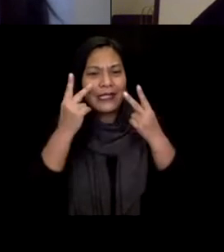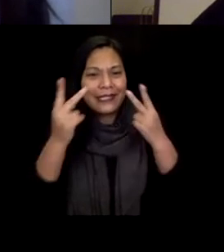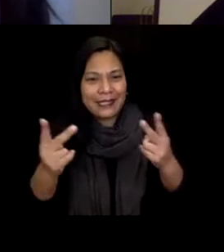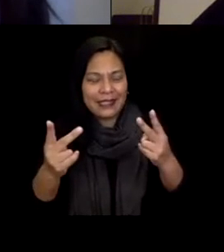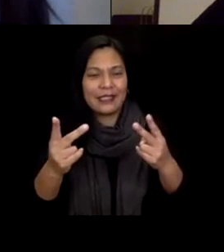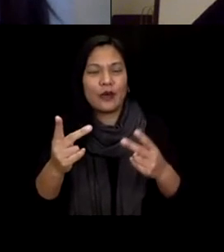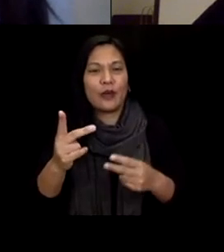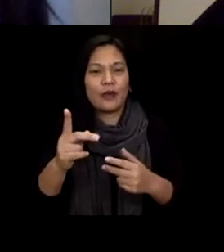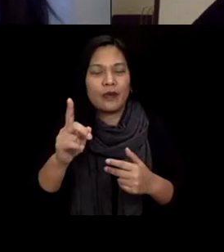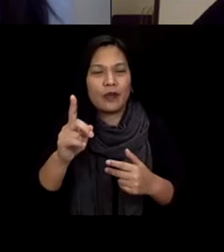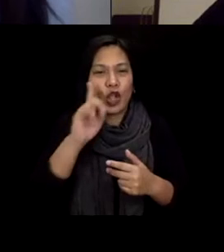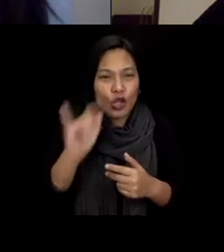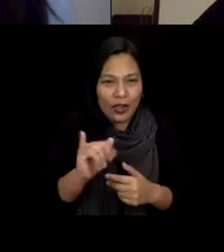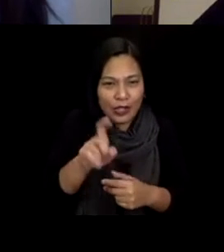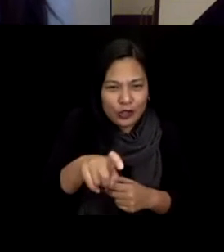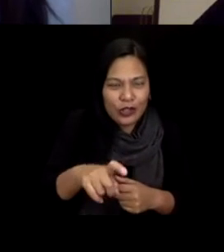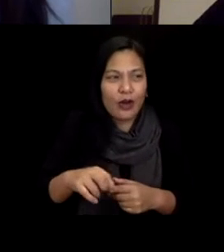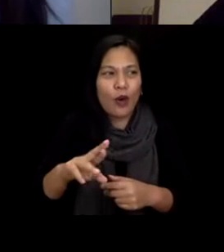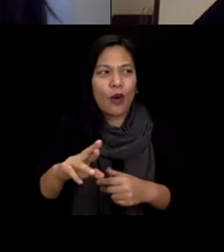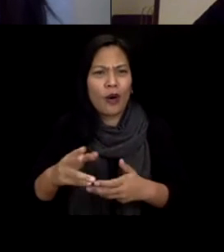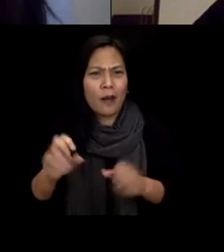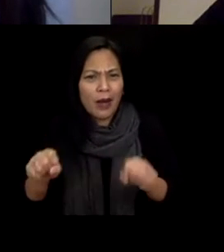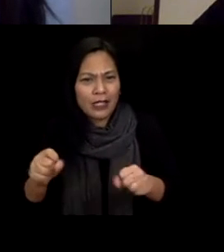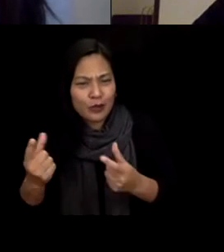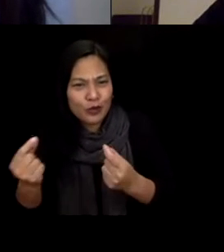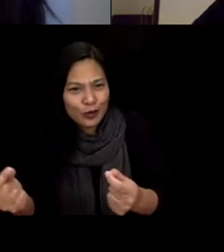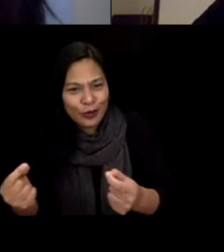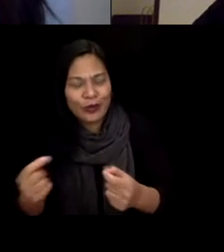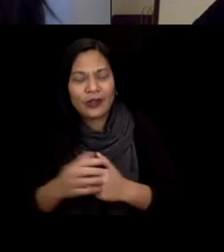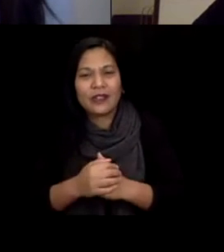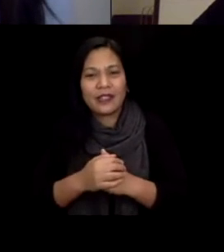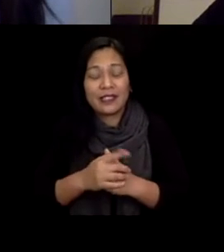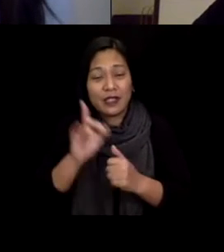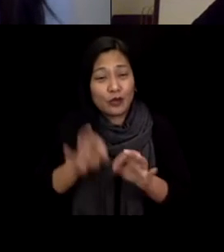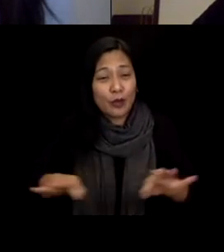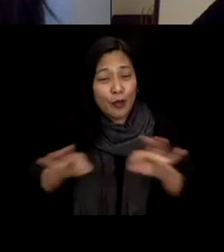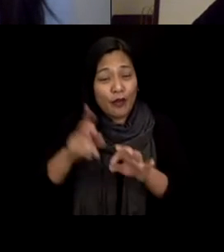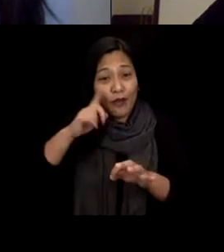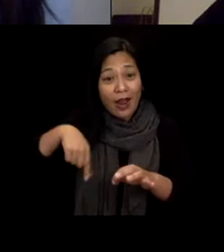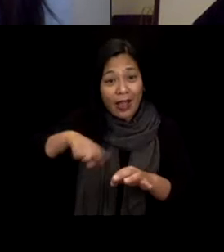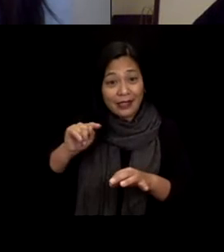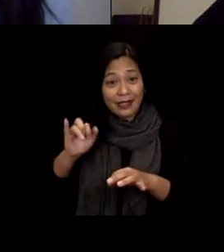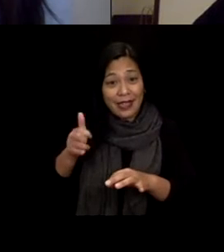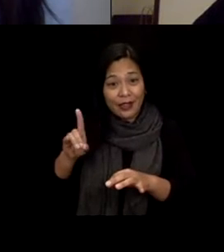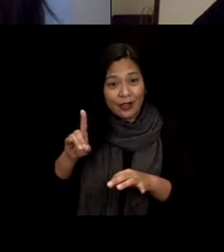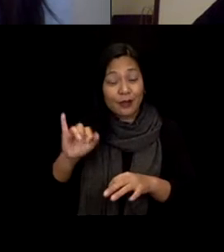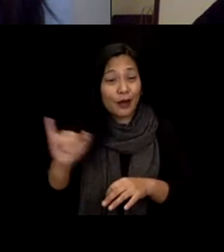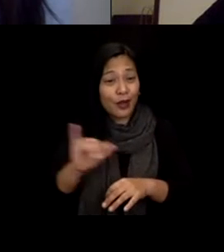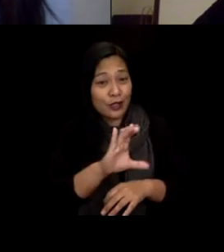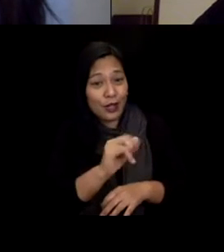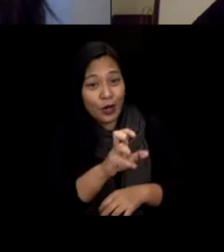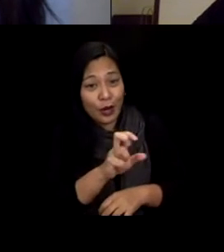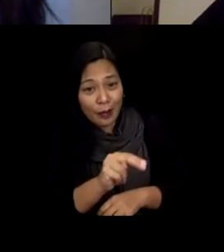one day be, I think was very important to us and to Carmen and to all the artists. And